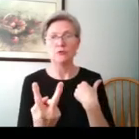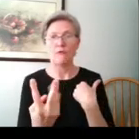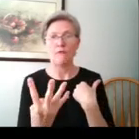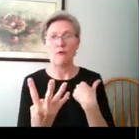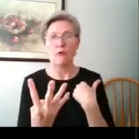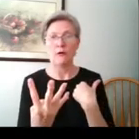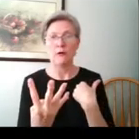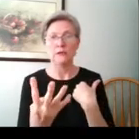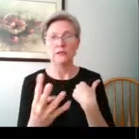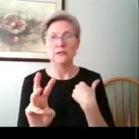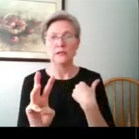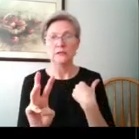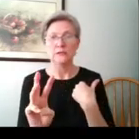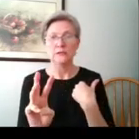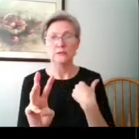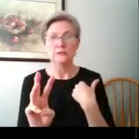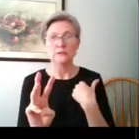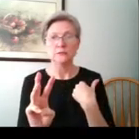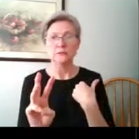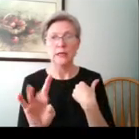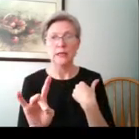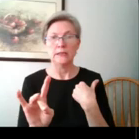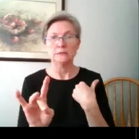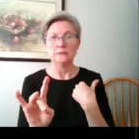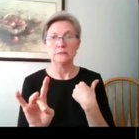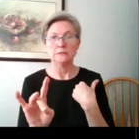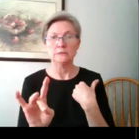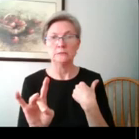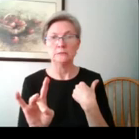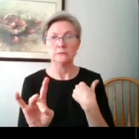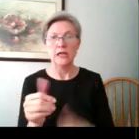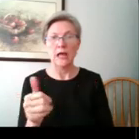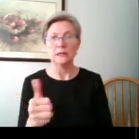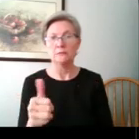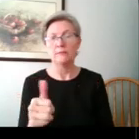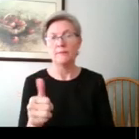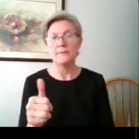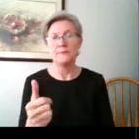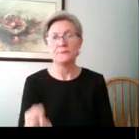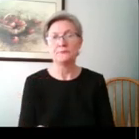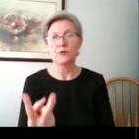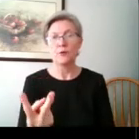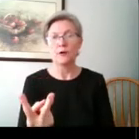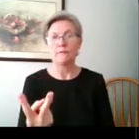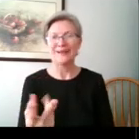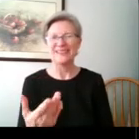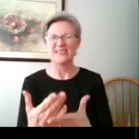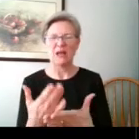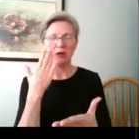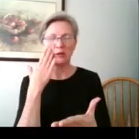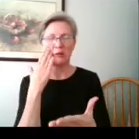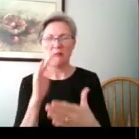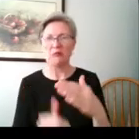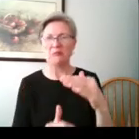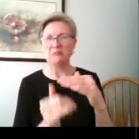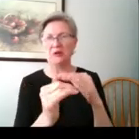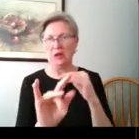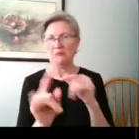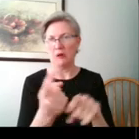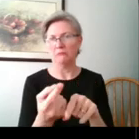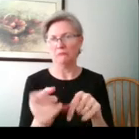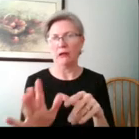4, 6, 8, 10, 12, and I can stop because I know I'm only going up to 8,